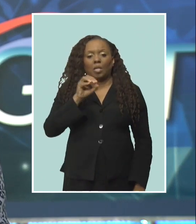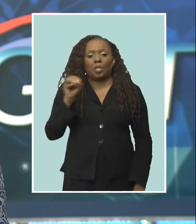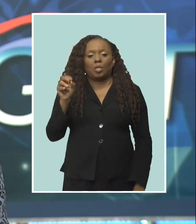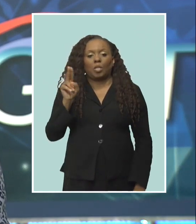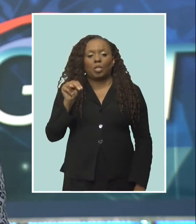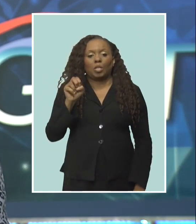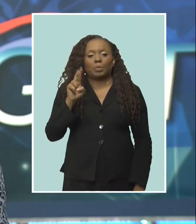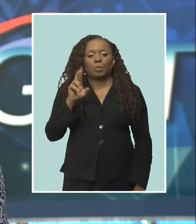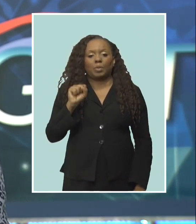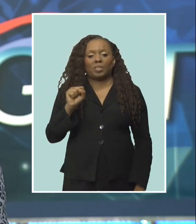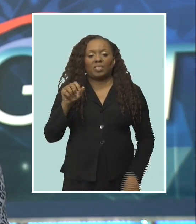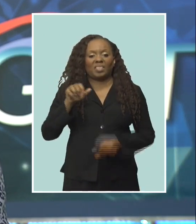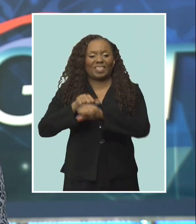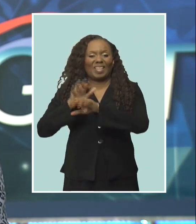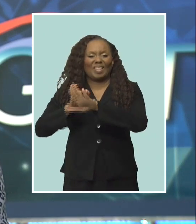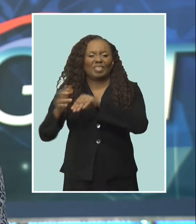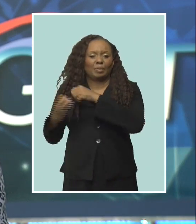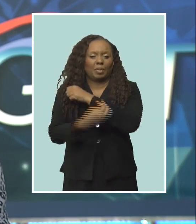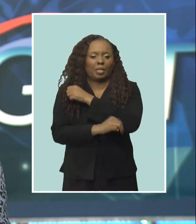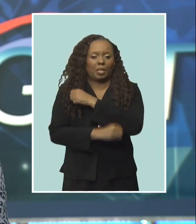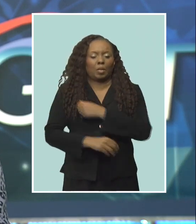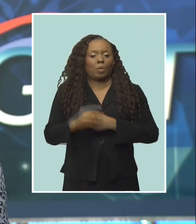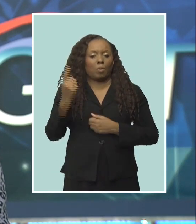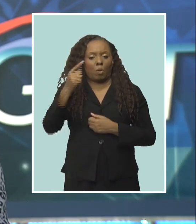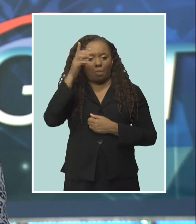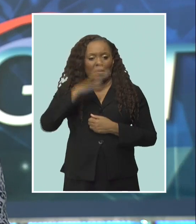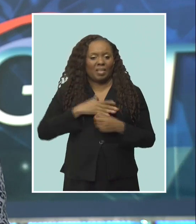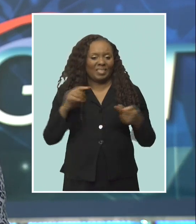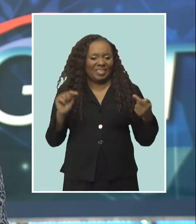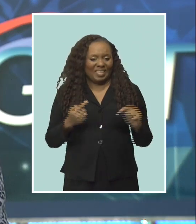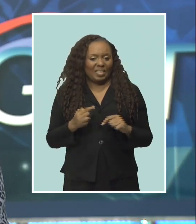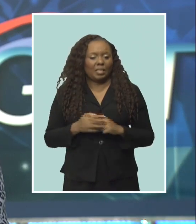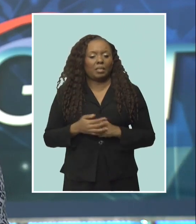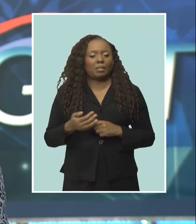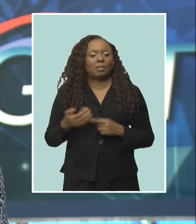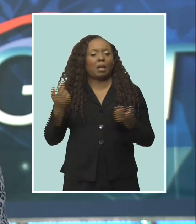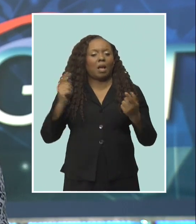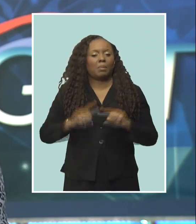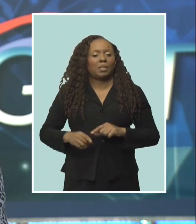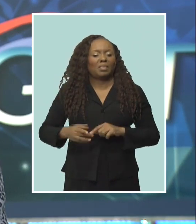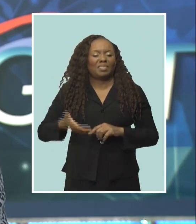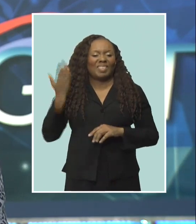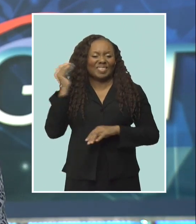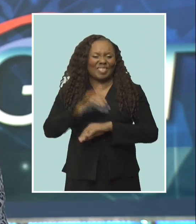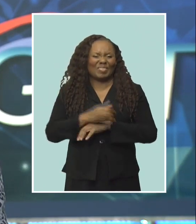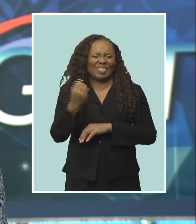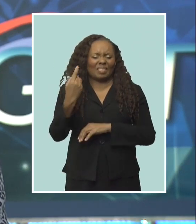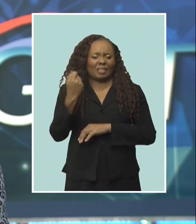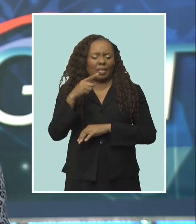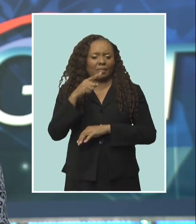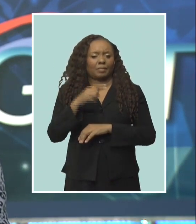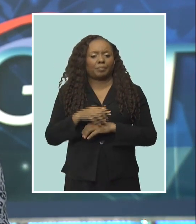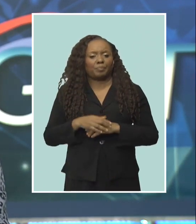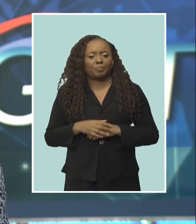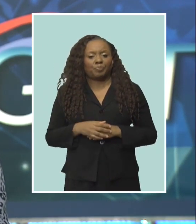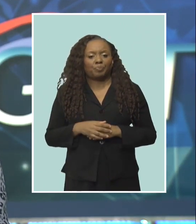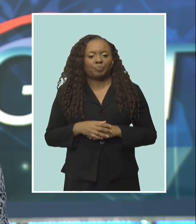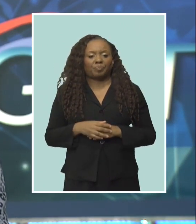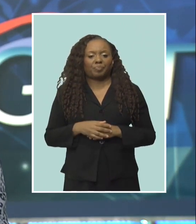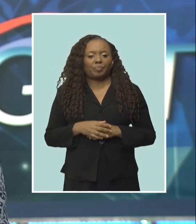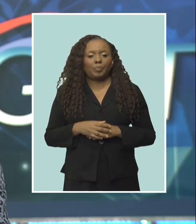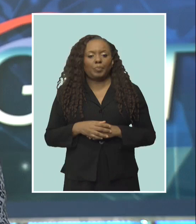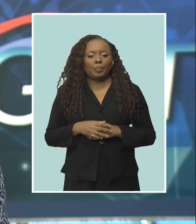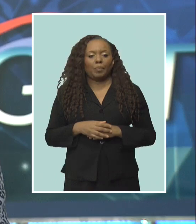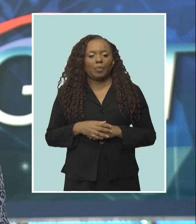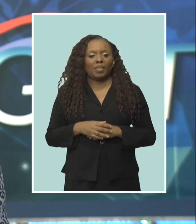has left one man suffering several injuries. According to lawmen, it occurred about 11 p.m. last evening. Officers say the